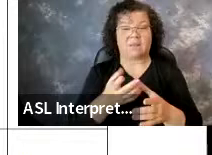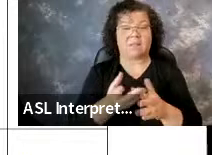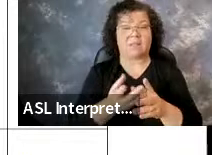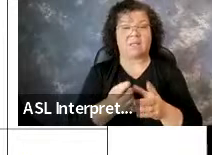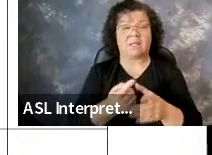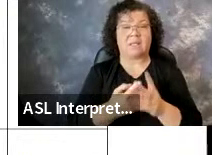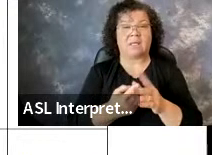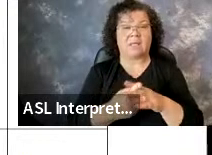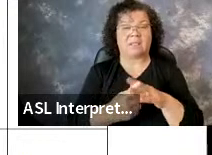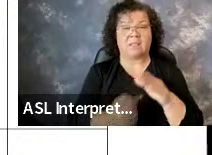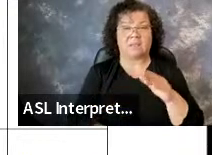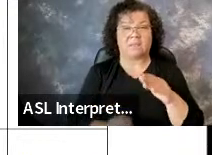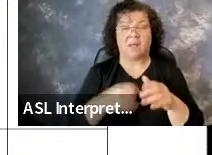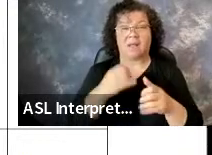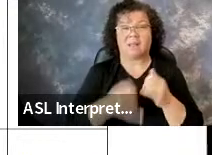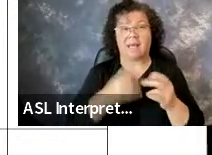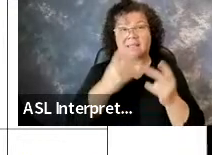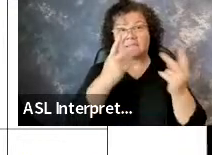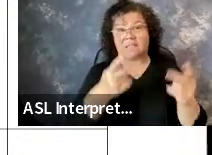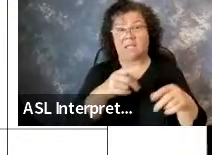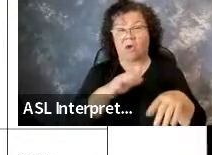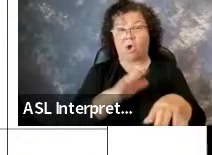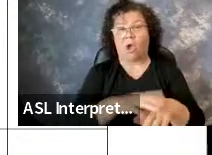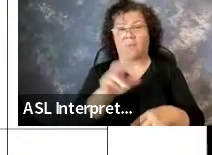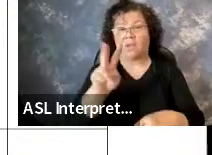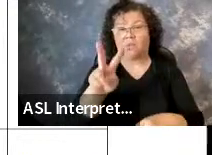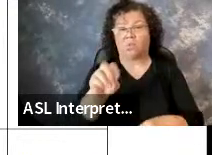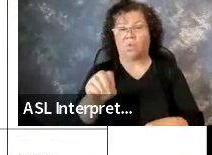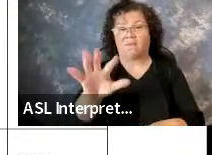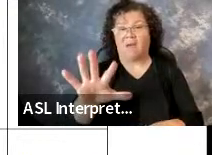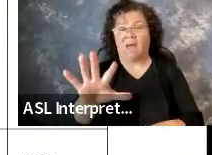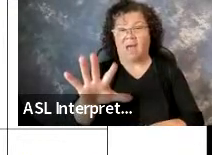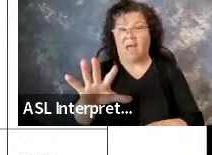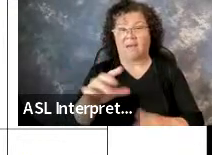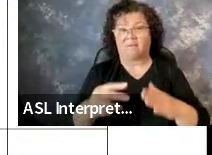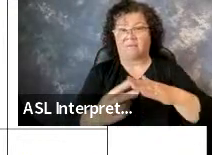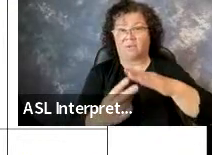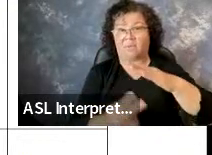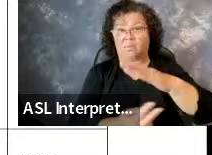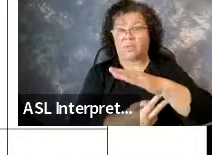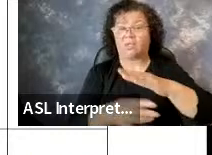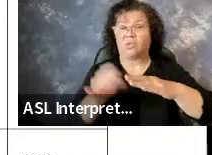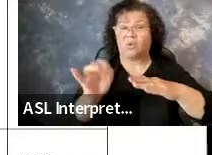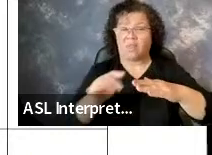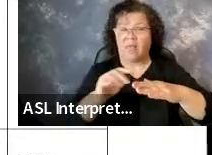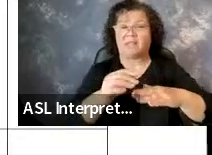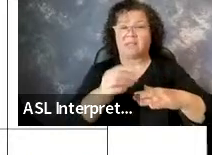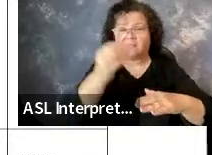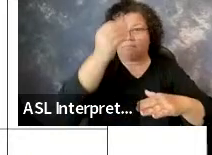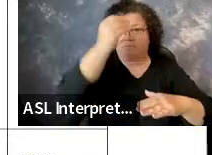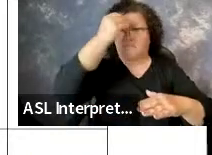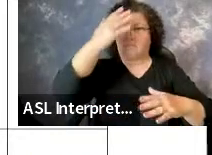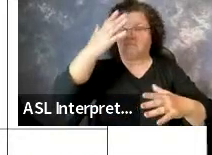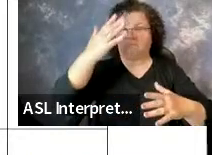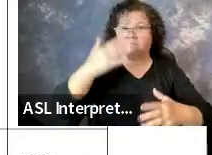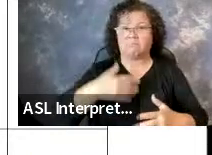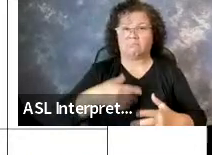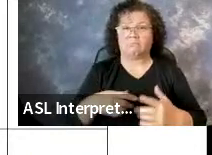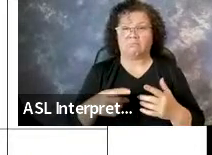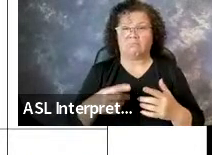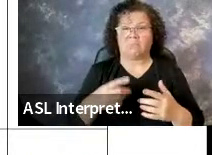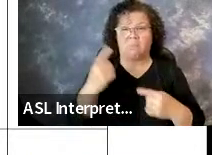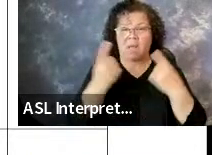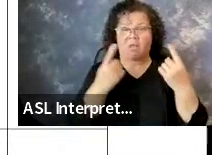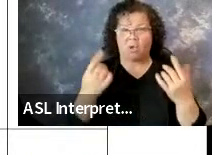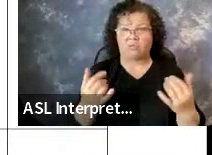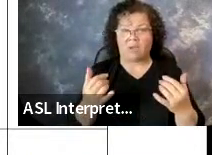last seen on the 205 bridge. So for me, that's really high on my thoughts right now, if there's a way that we can do that going forward to